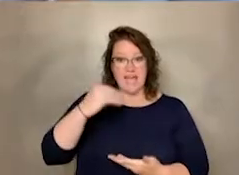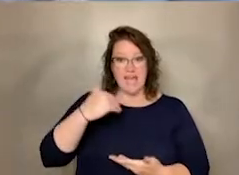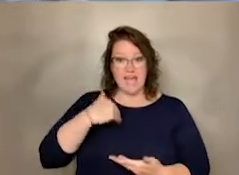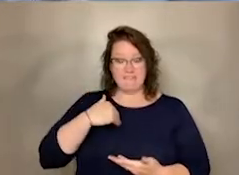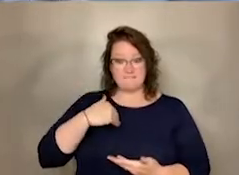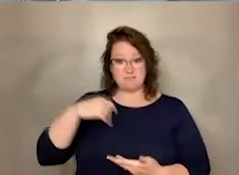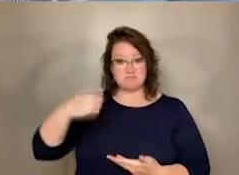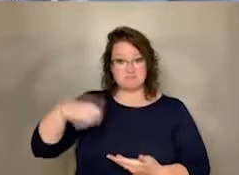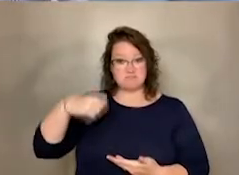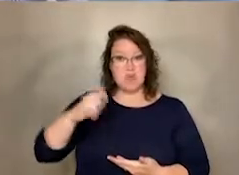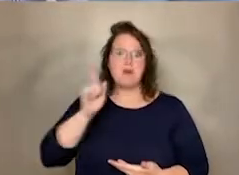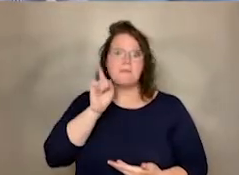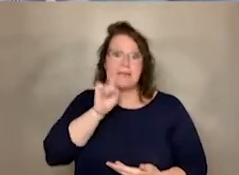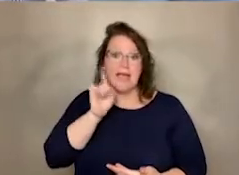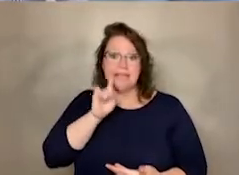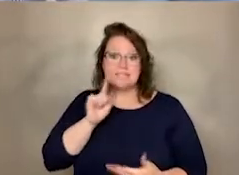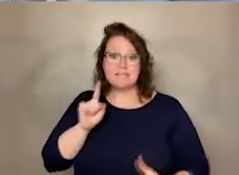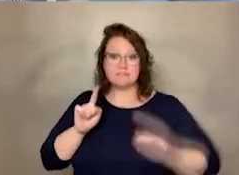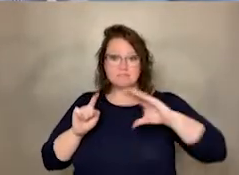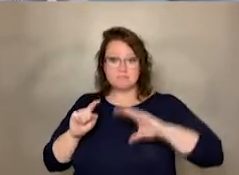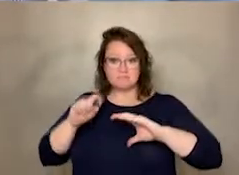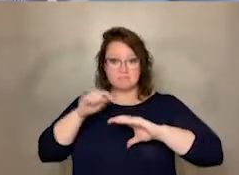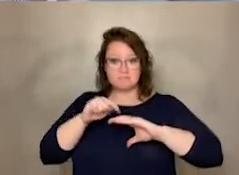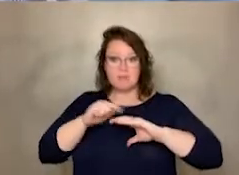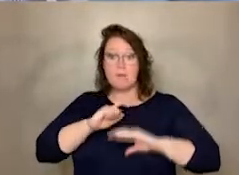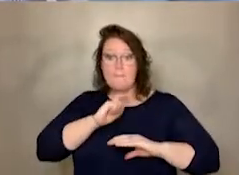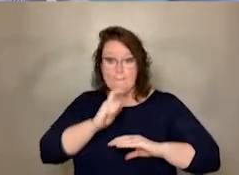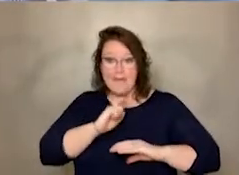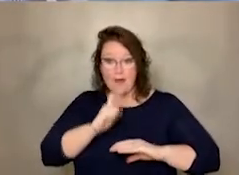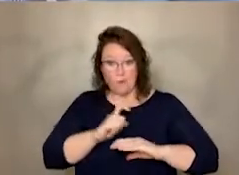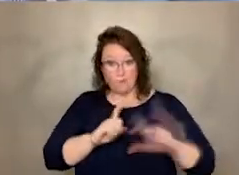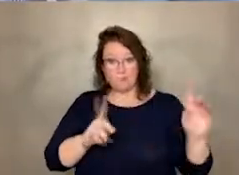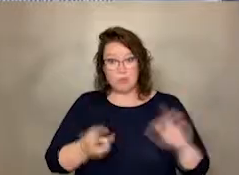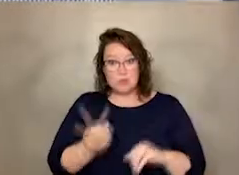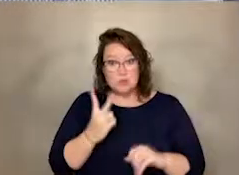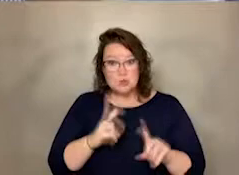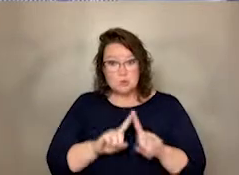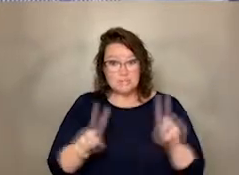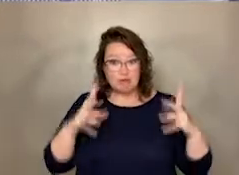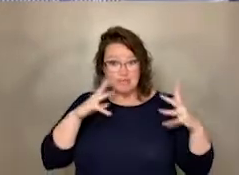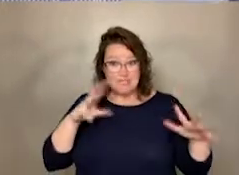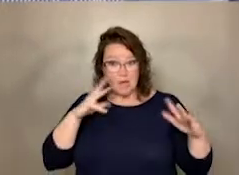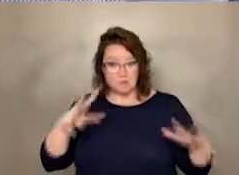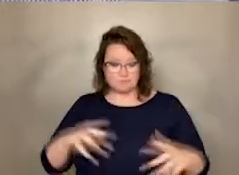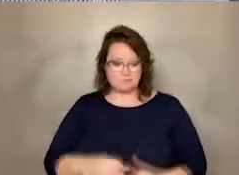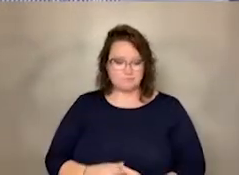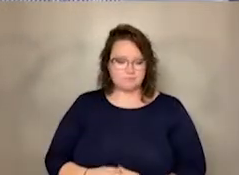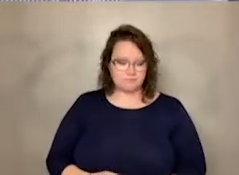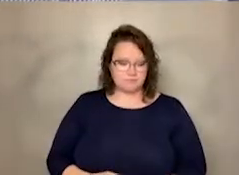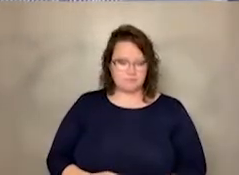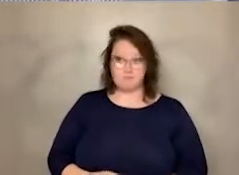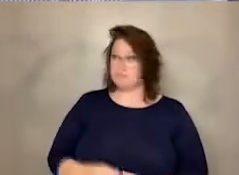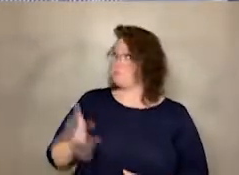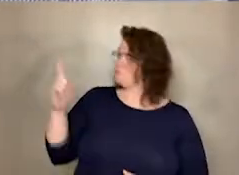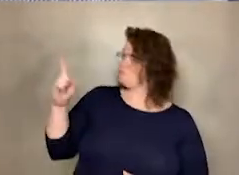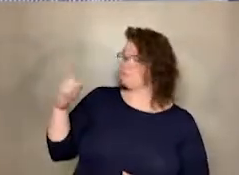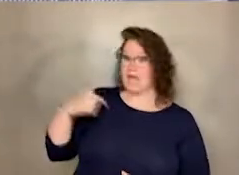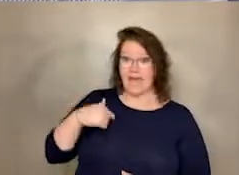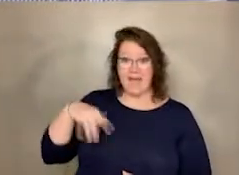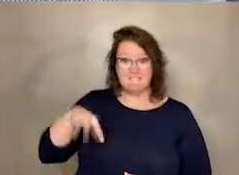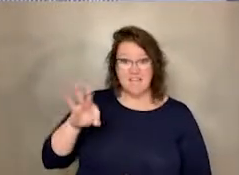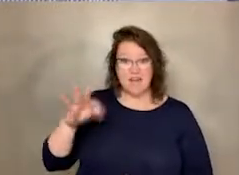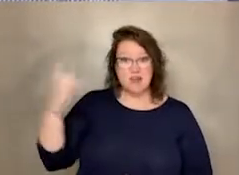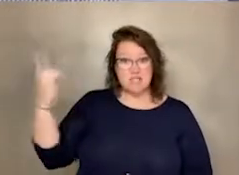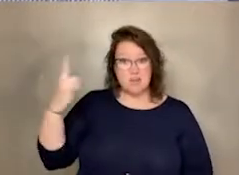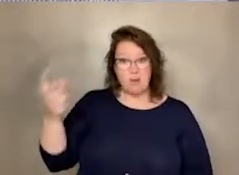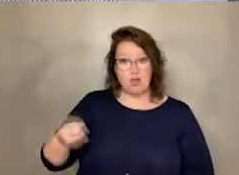a plastic side and a metal side. So there's lots of different sounds that you can make. And I actually found this. Someone threw it away, and I got it out